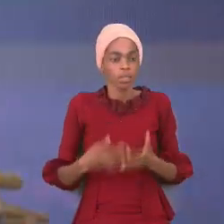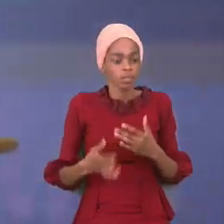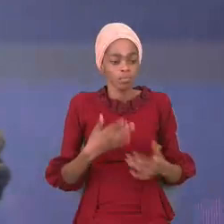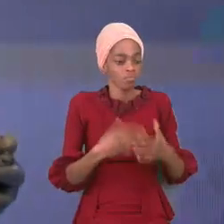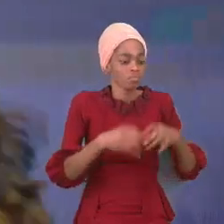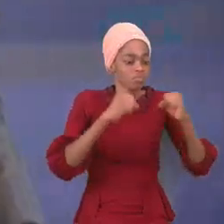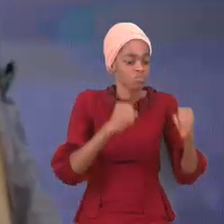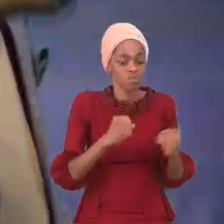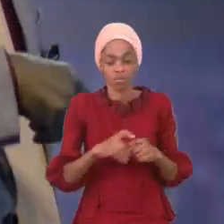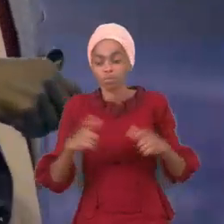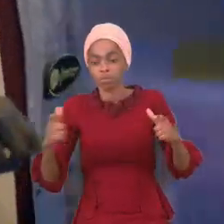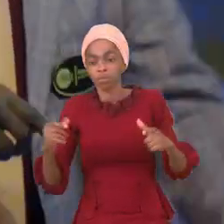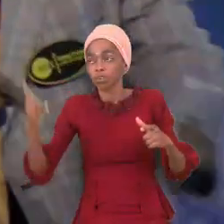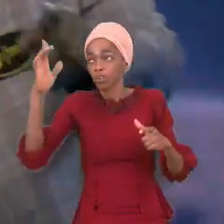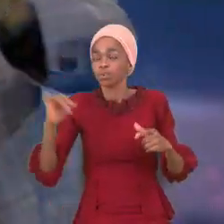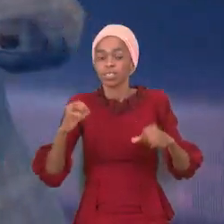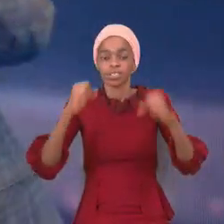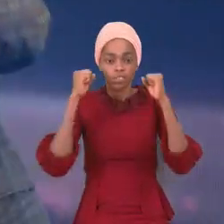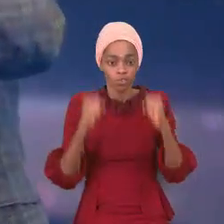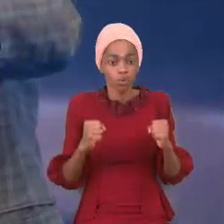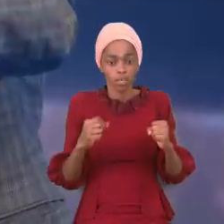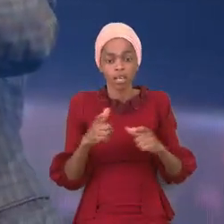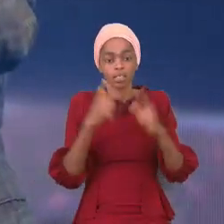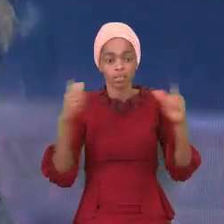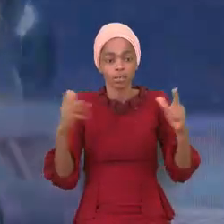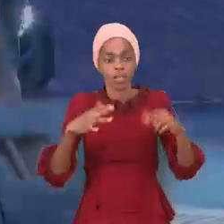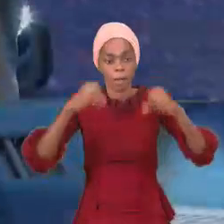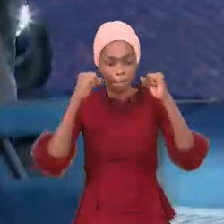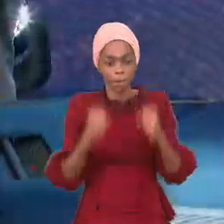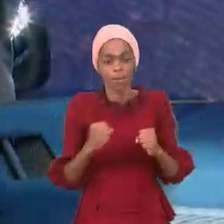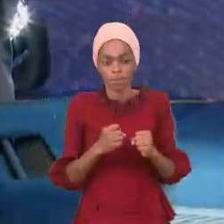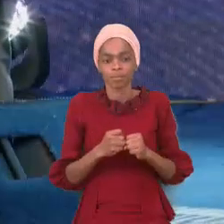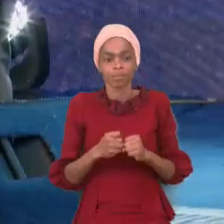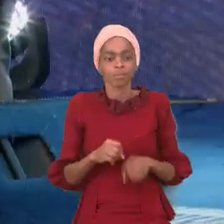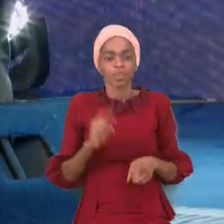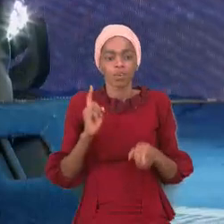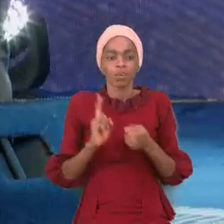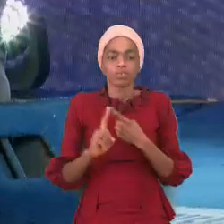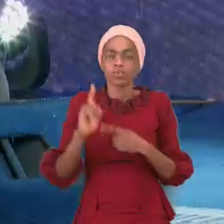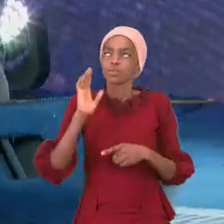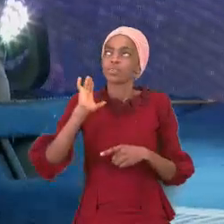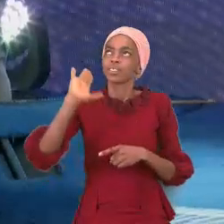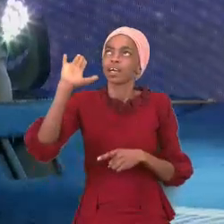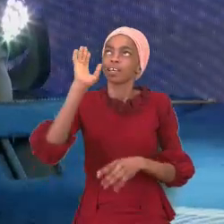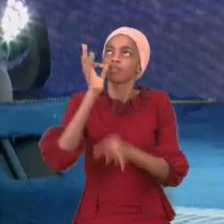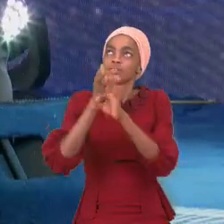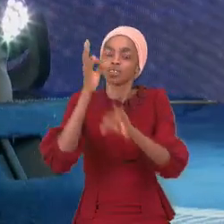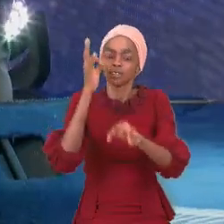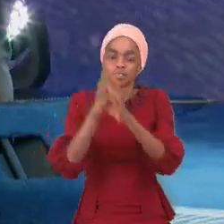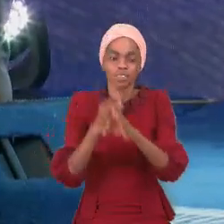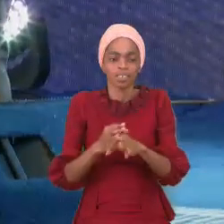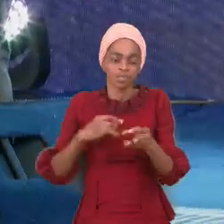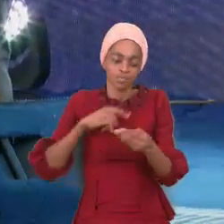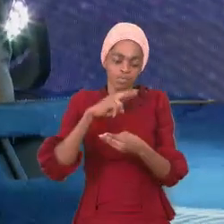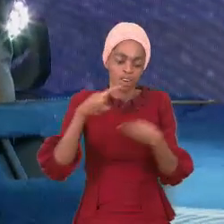mighty, and he is powerful. It says, or to thy faithfulness round about